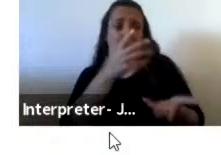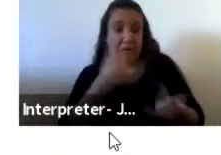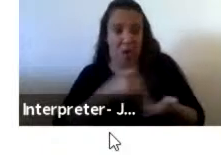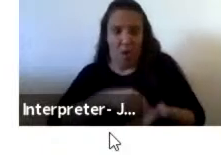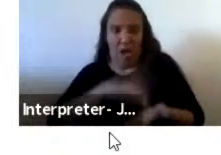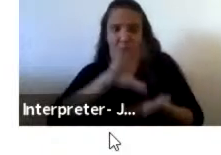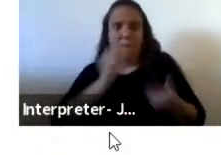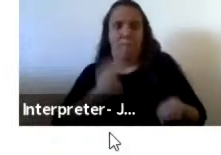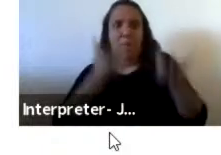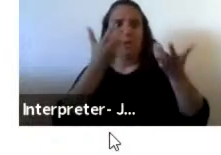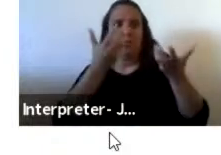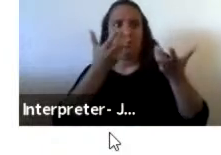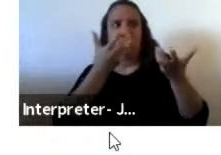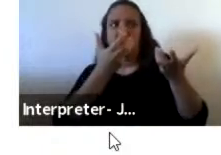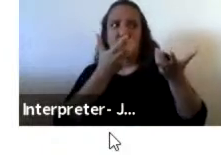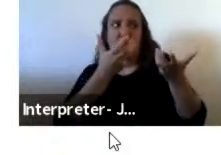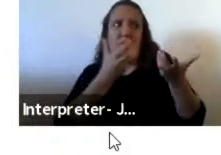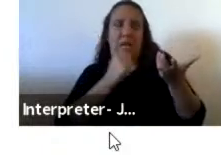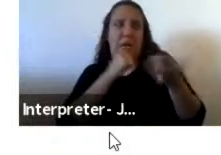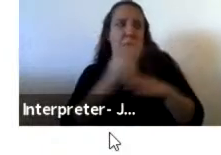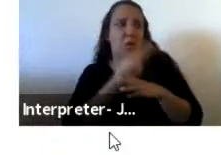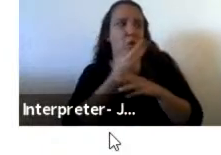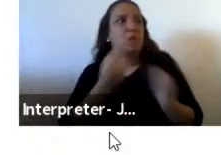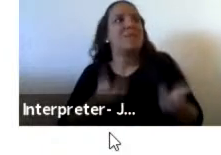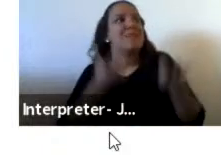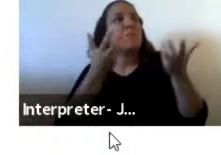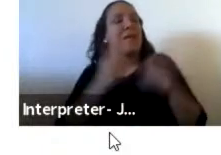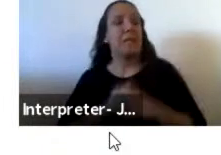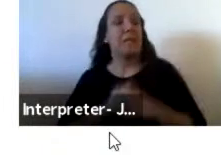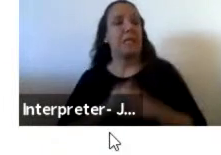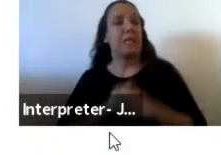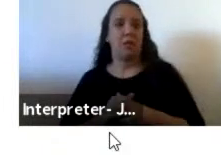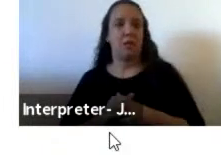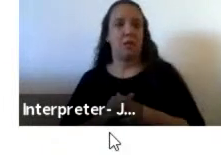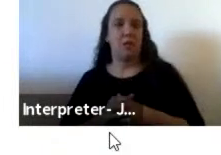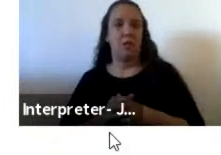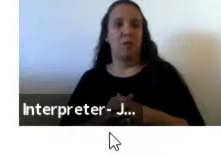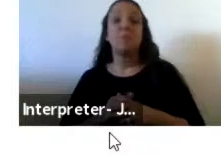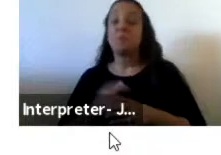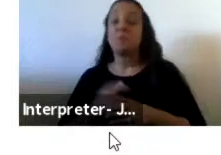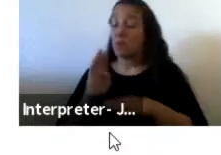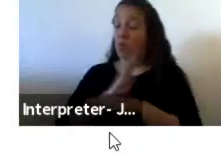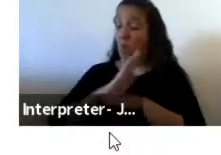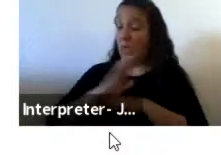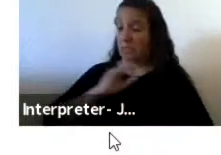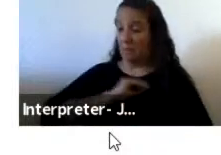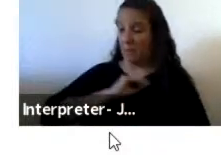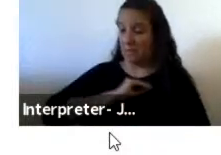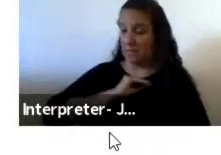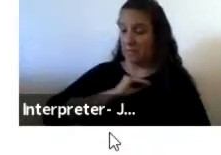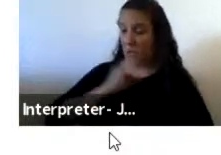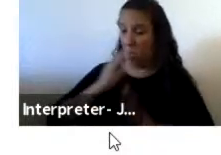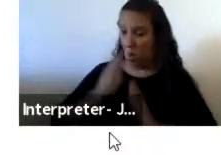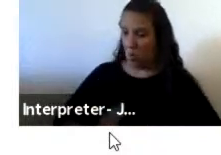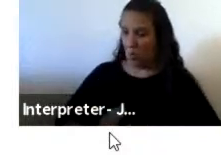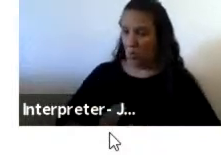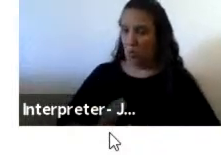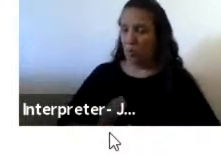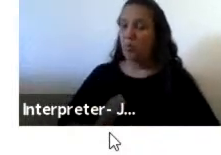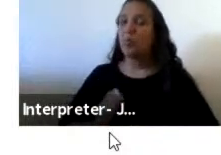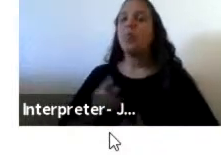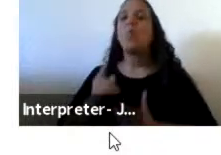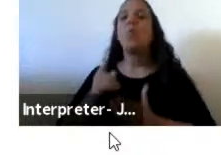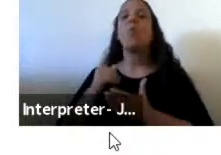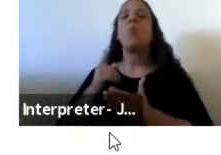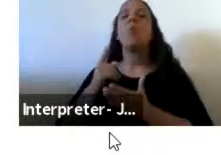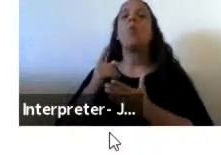going to or as I did. So I think that one of the main things that you have to do as a business owner is look to see what you can actually do